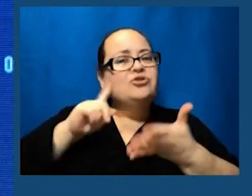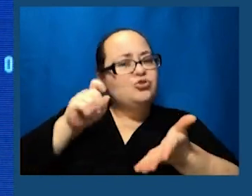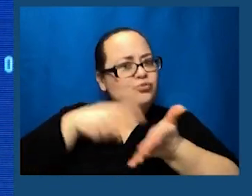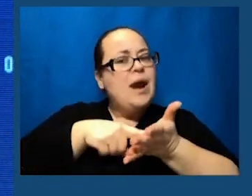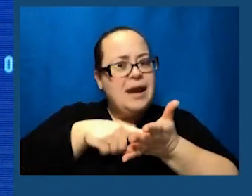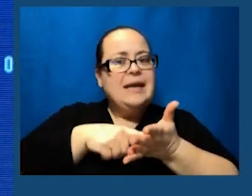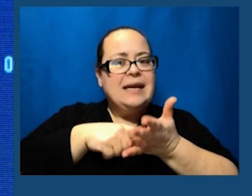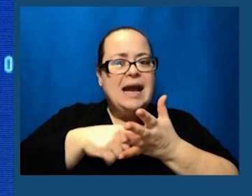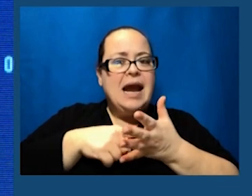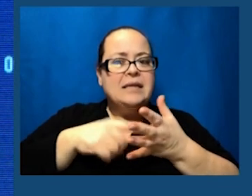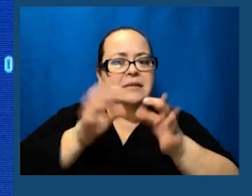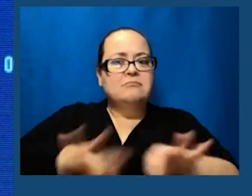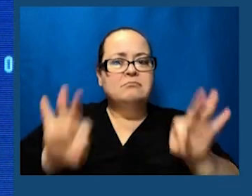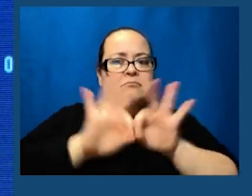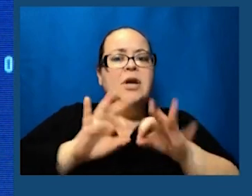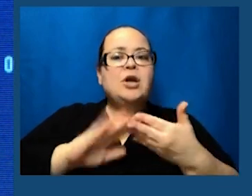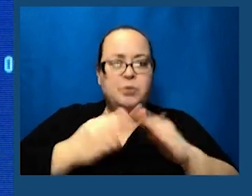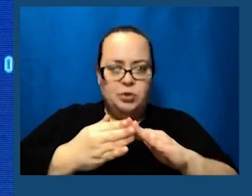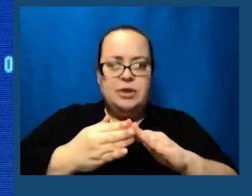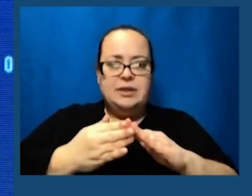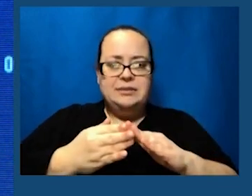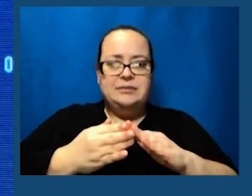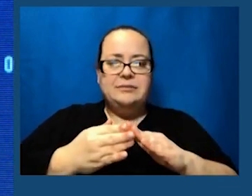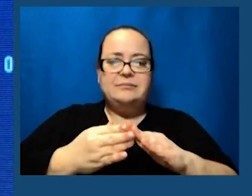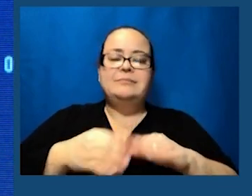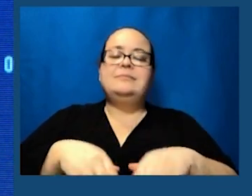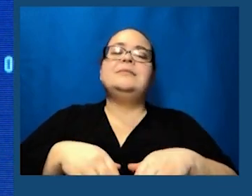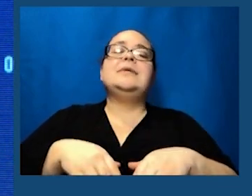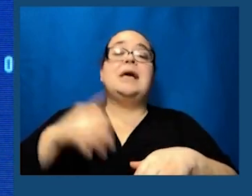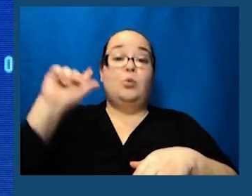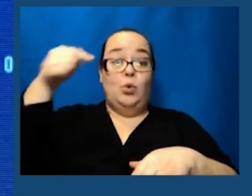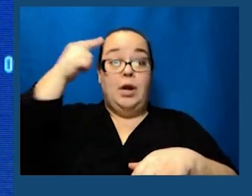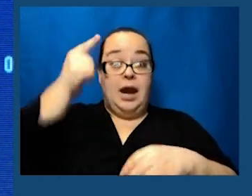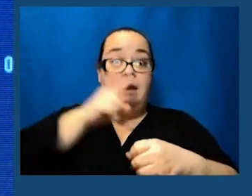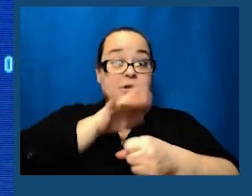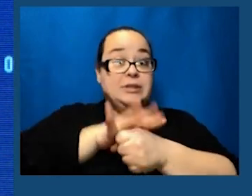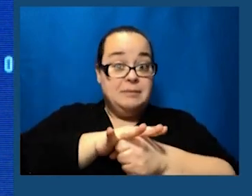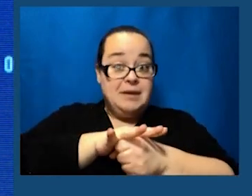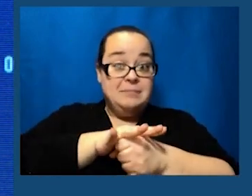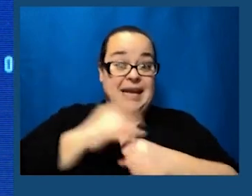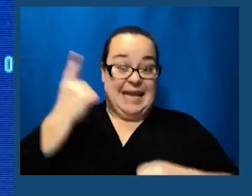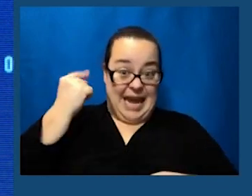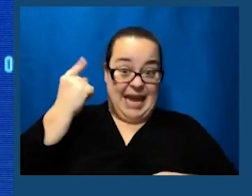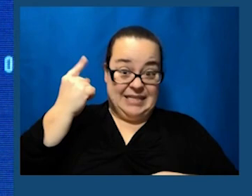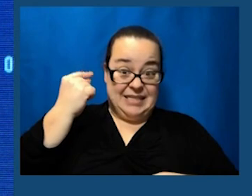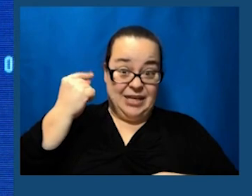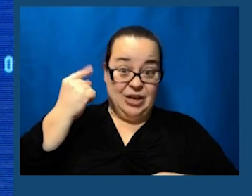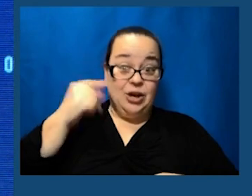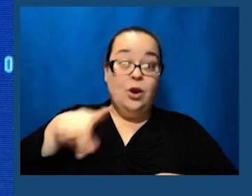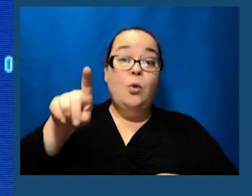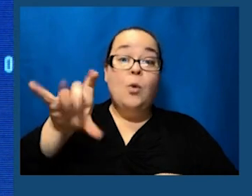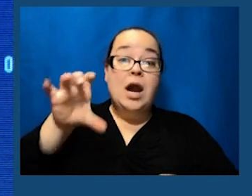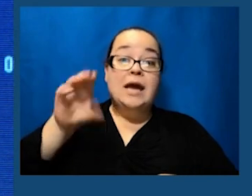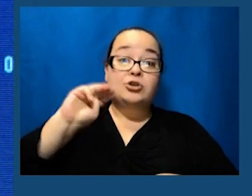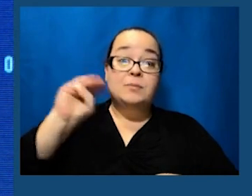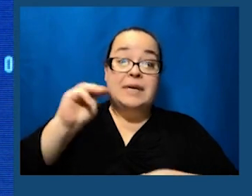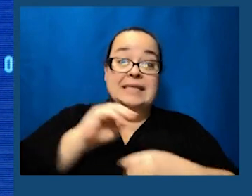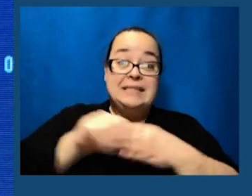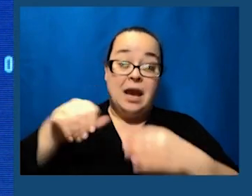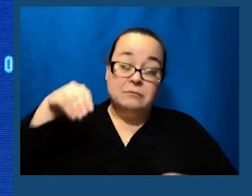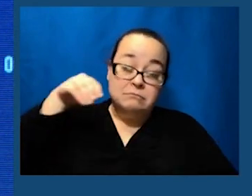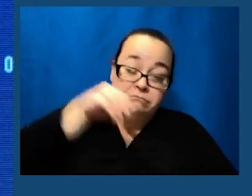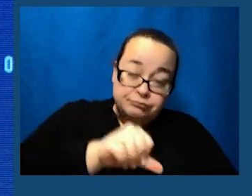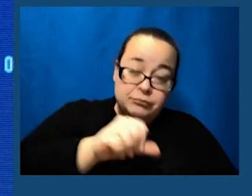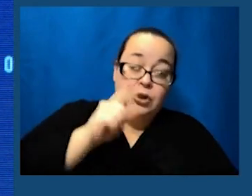talk about our downtowns. And with the Governor's commitment last year of $100 million for both the Downtown Revitalization